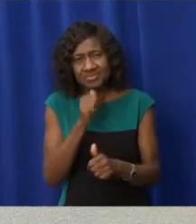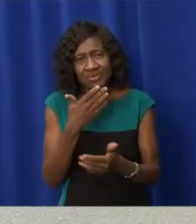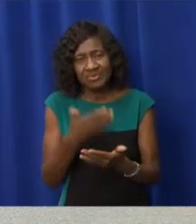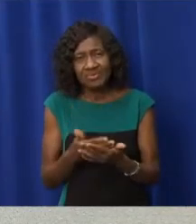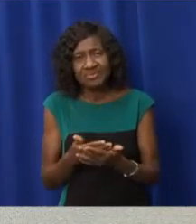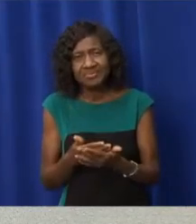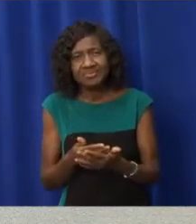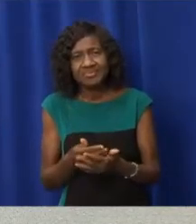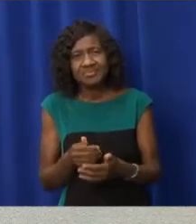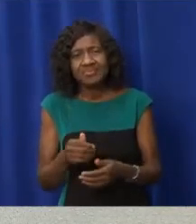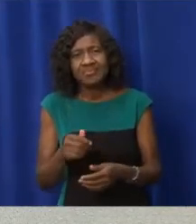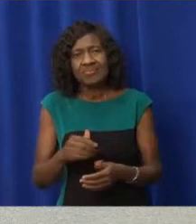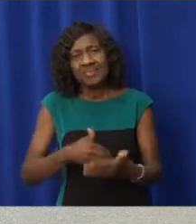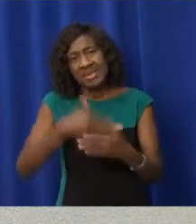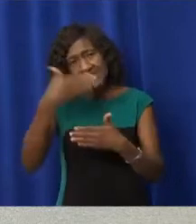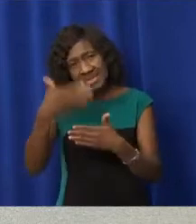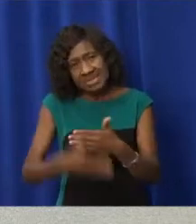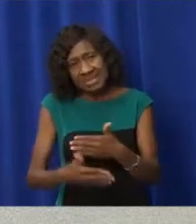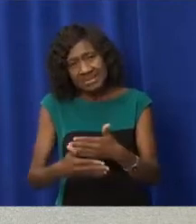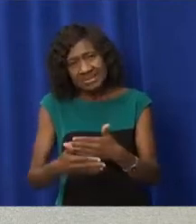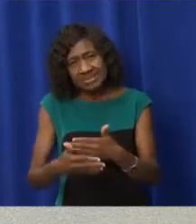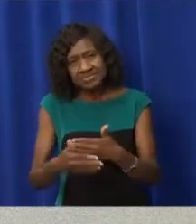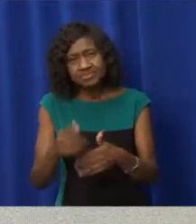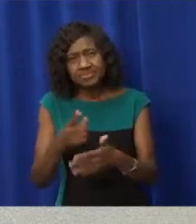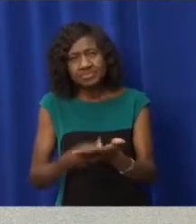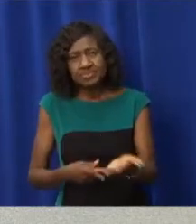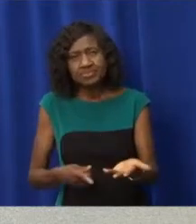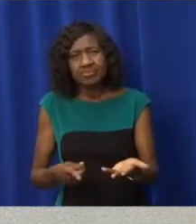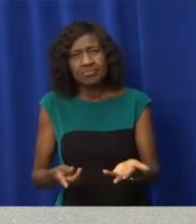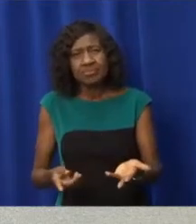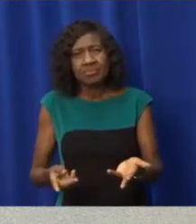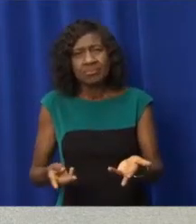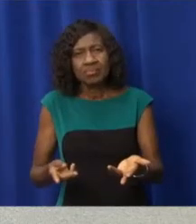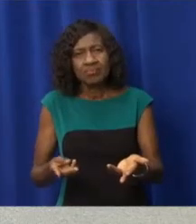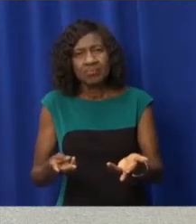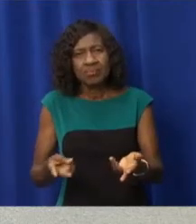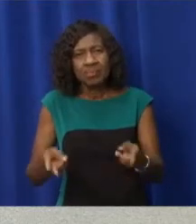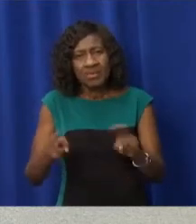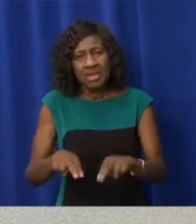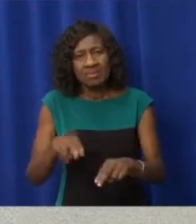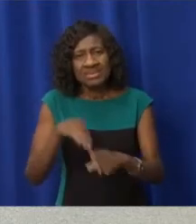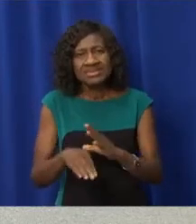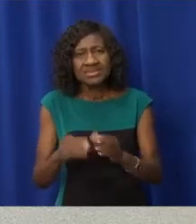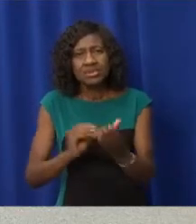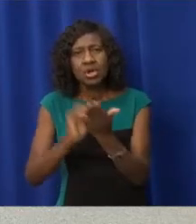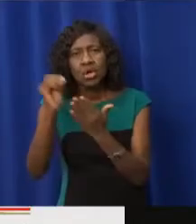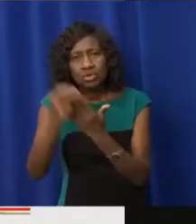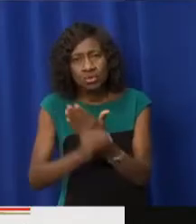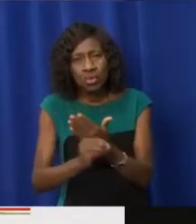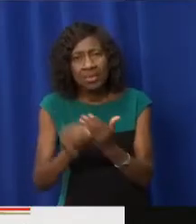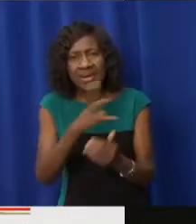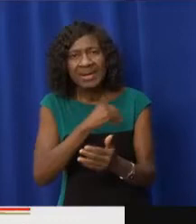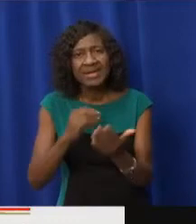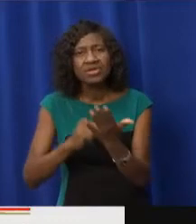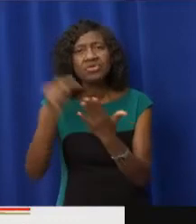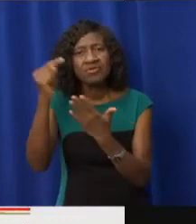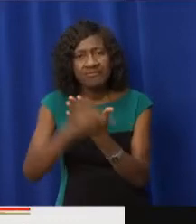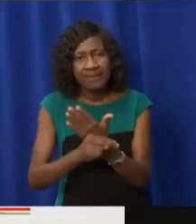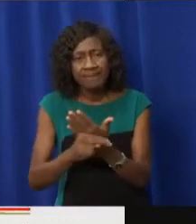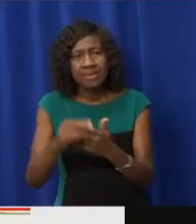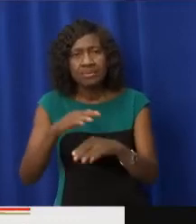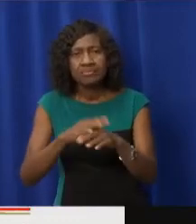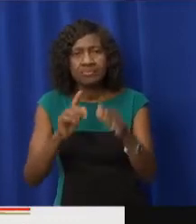The next thing I would like you to look at is what happens in October, November on that graph. So on the top